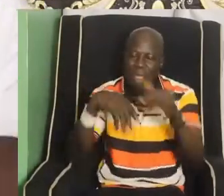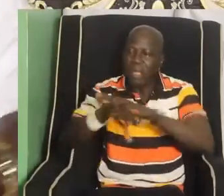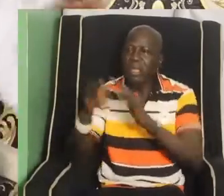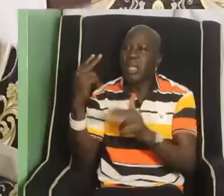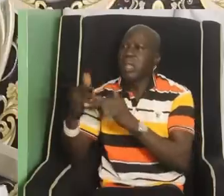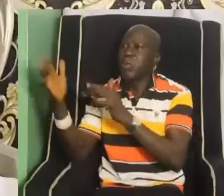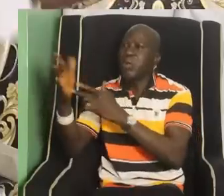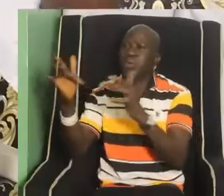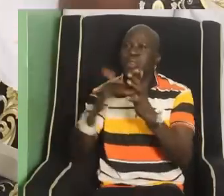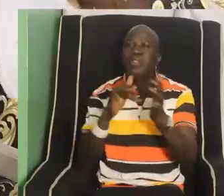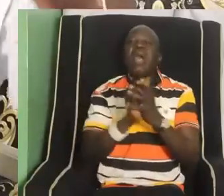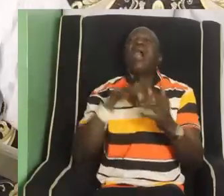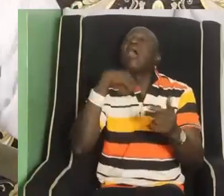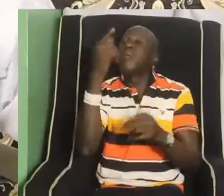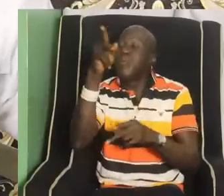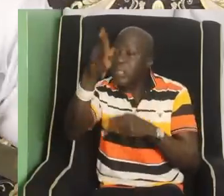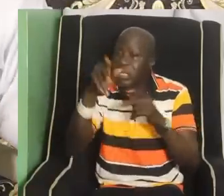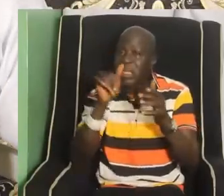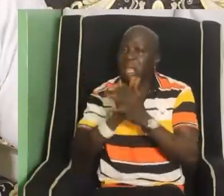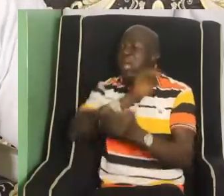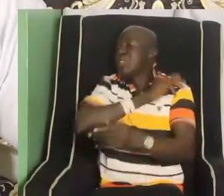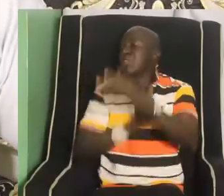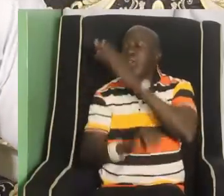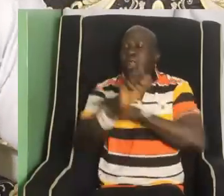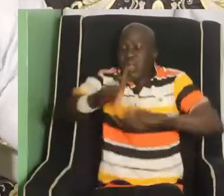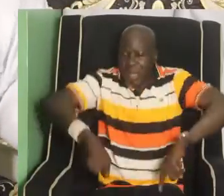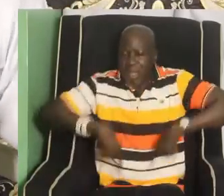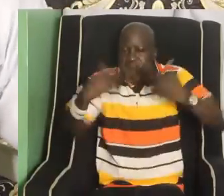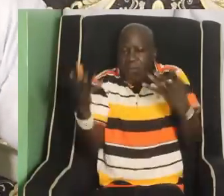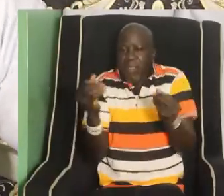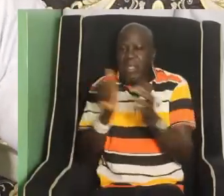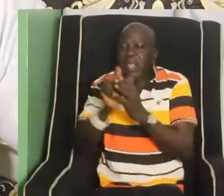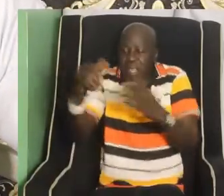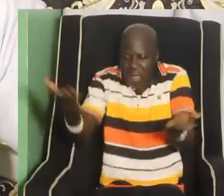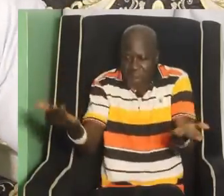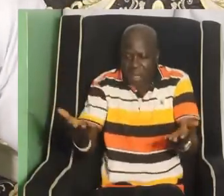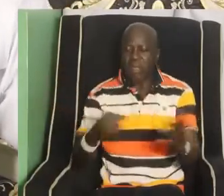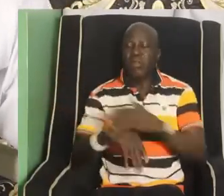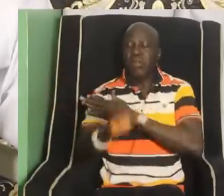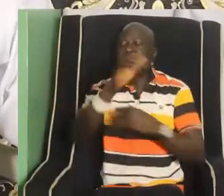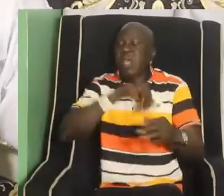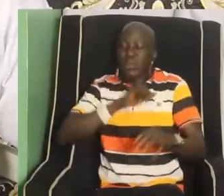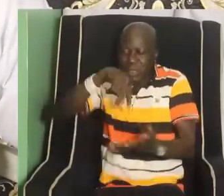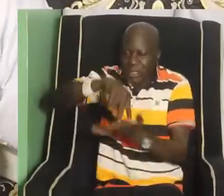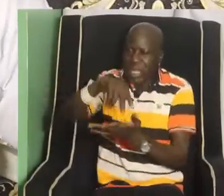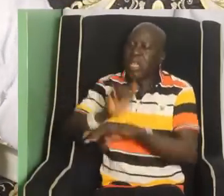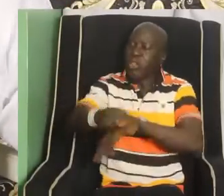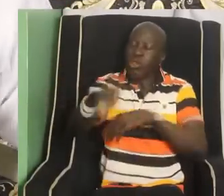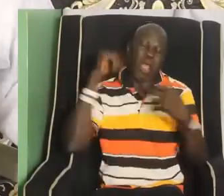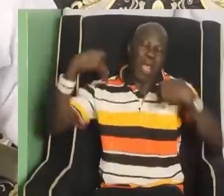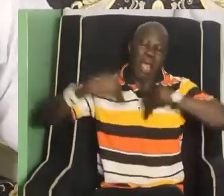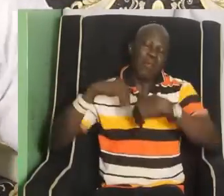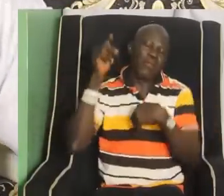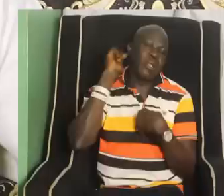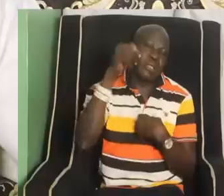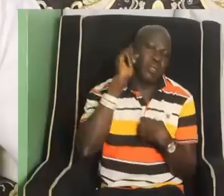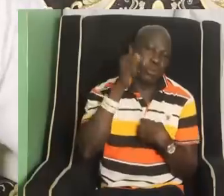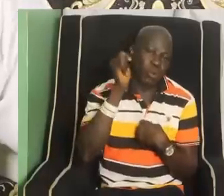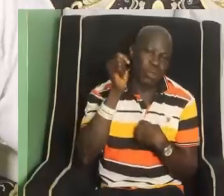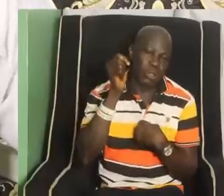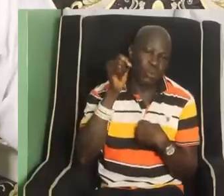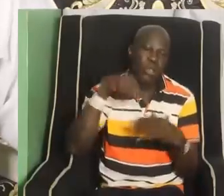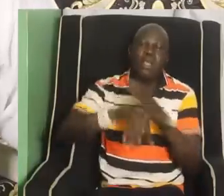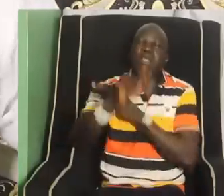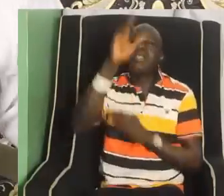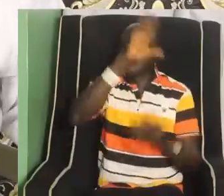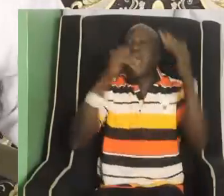in the name of Jesus. So tell it. I prophesy. Be as the Lord even now, why you like before the Lord even says testimony. Oh,